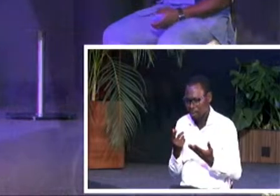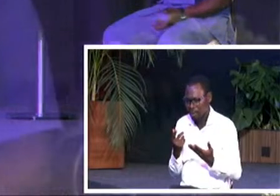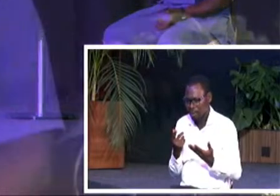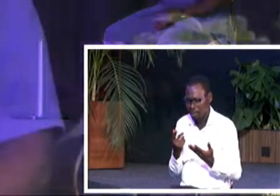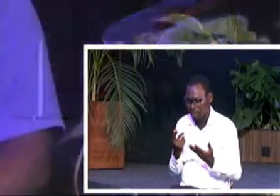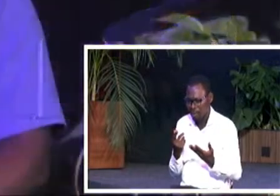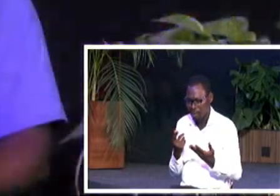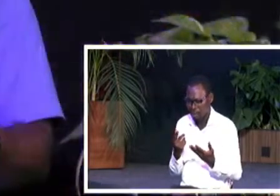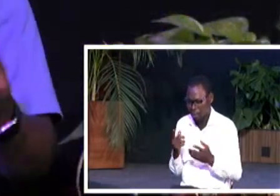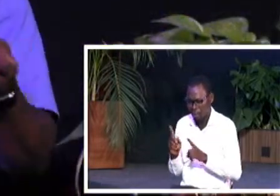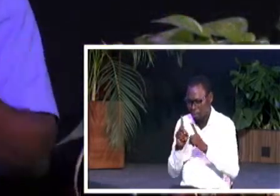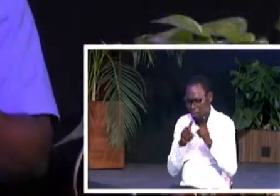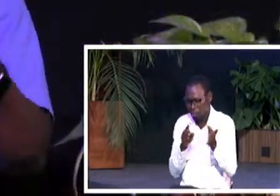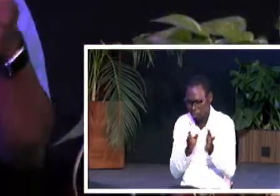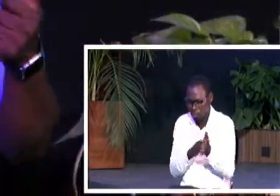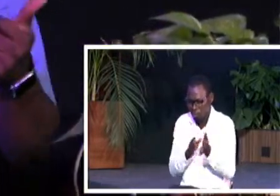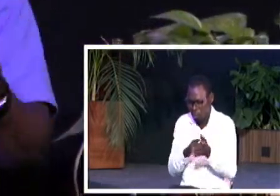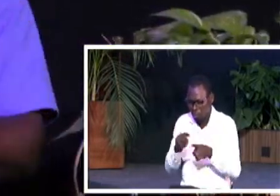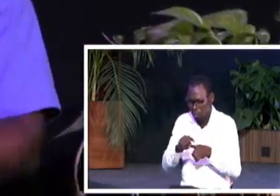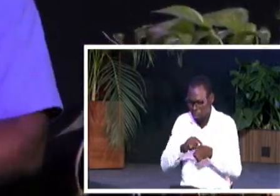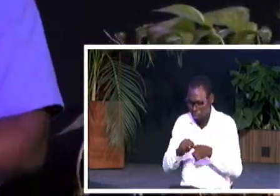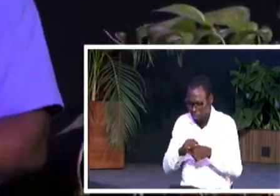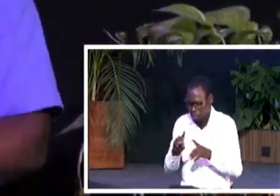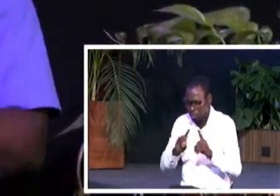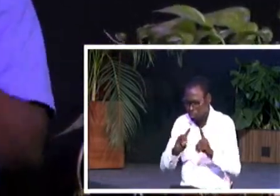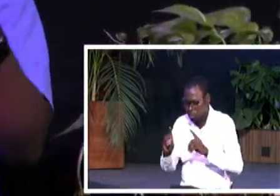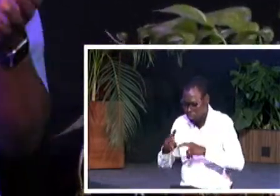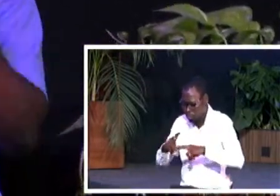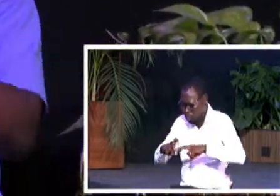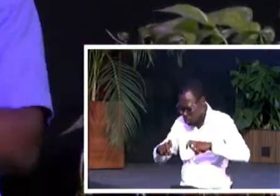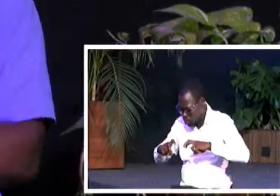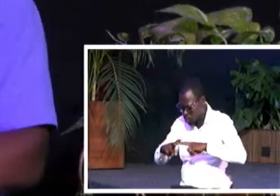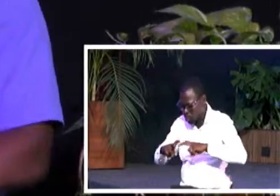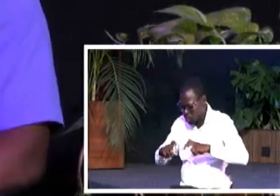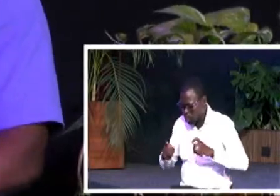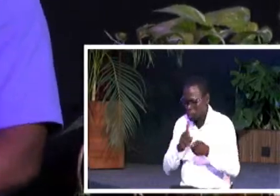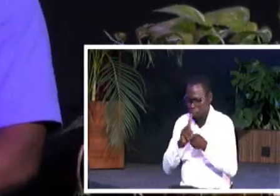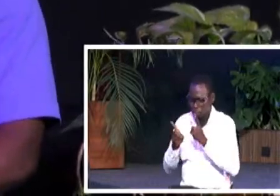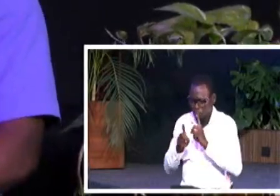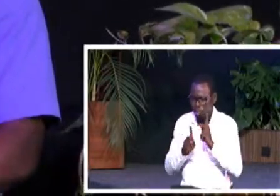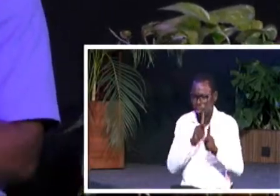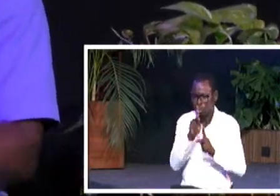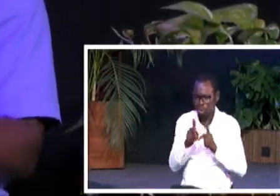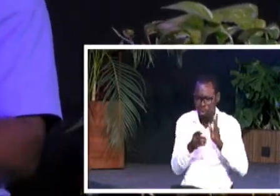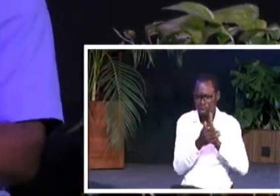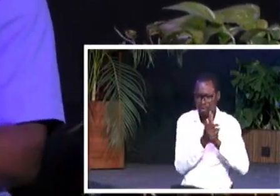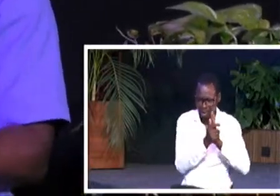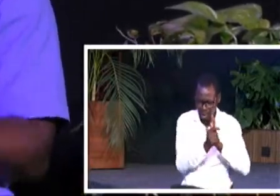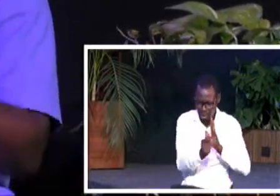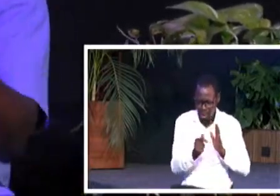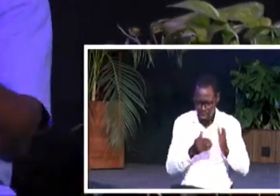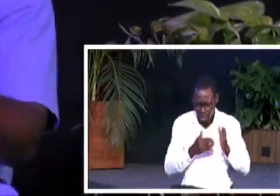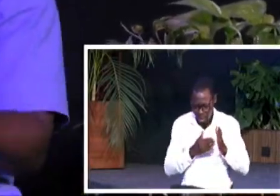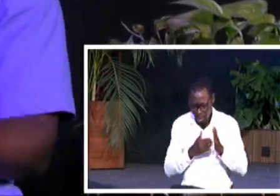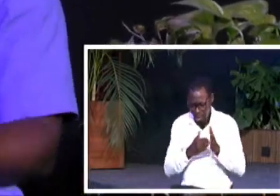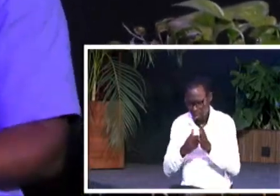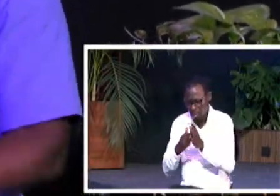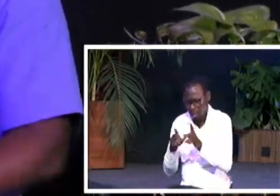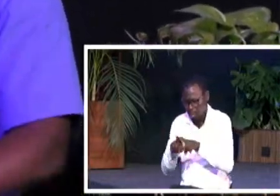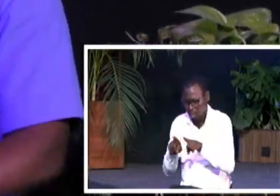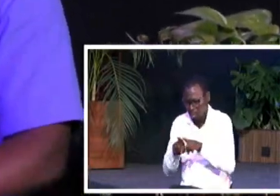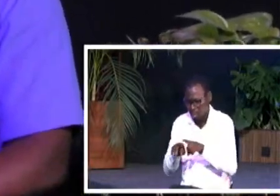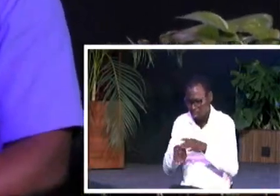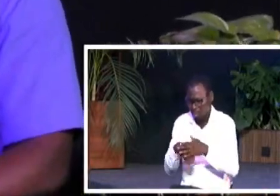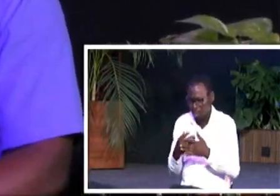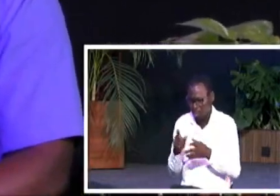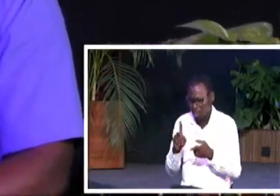they do the training, do some research, talk to industry experts, and then they will guide you as to what to do. And of course, the